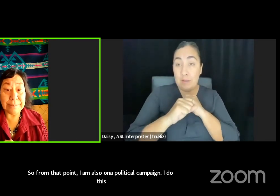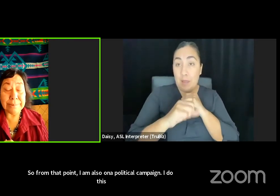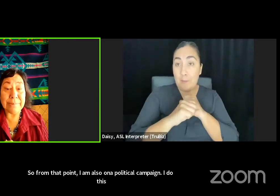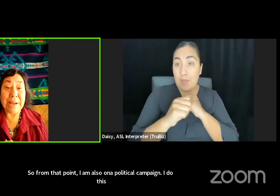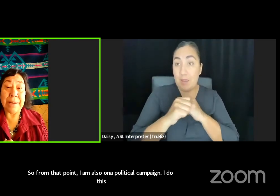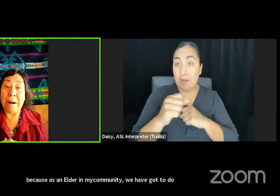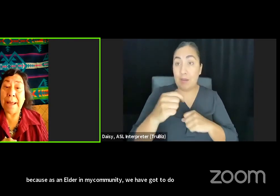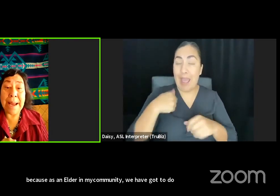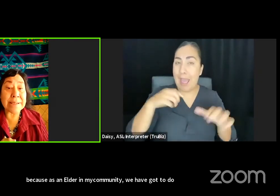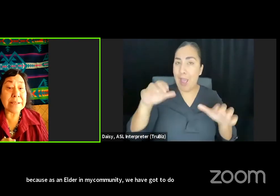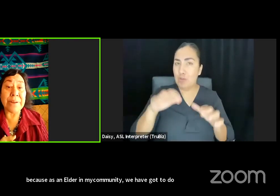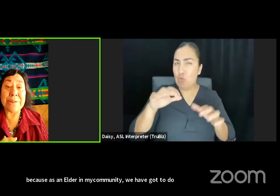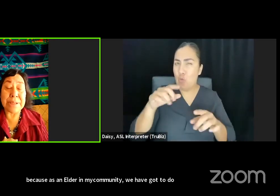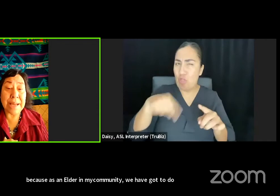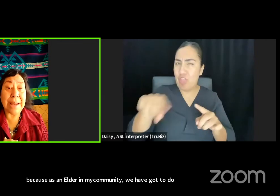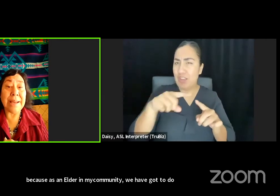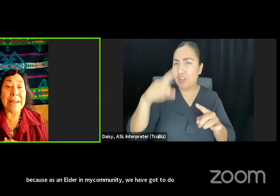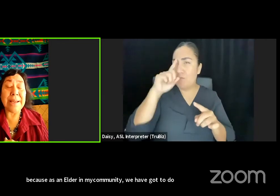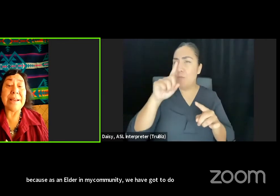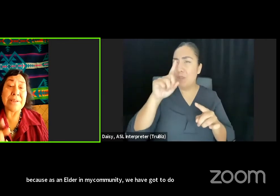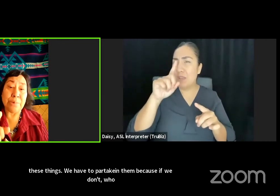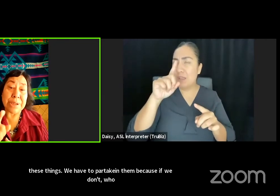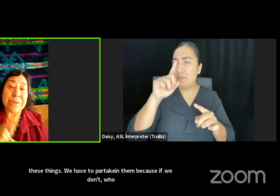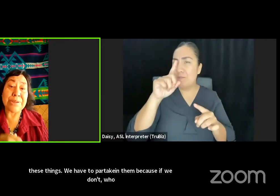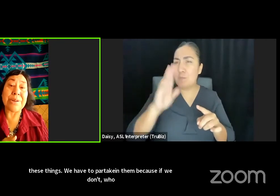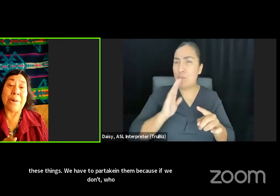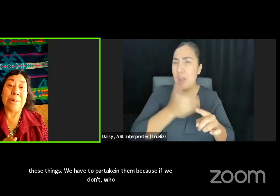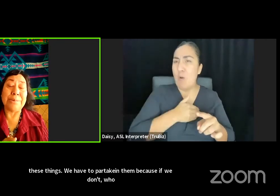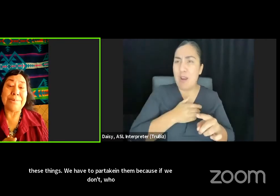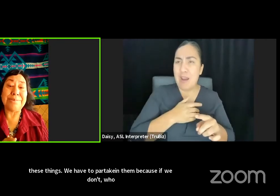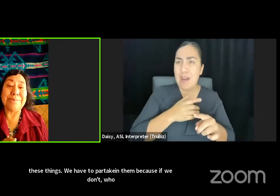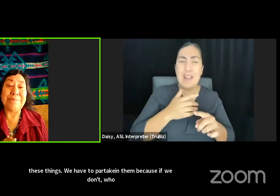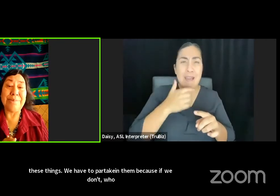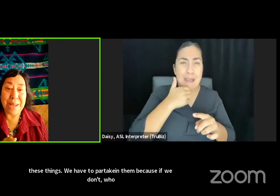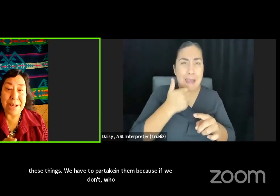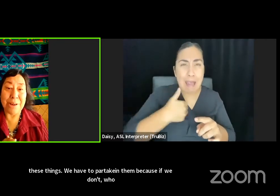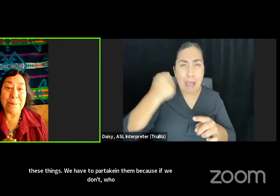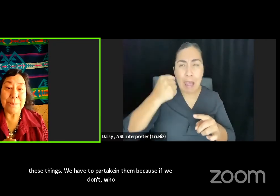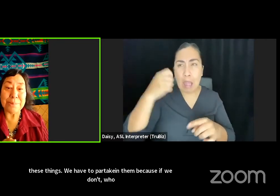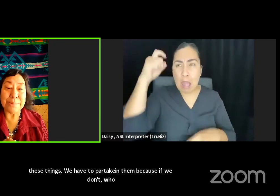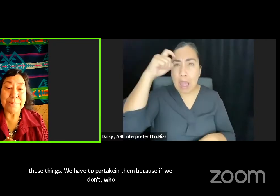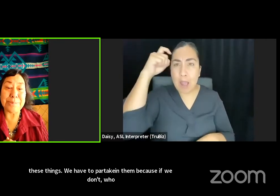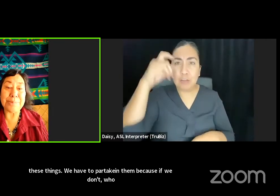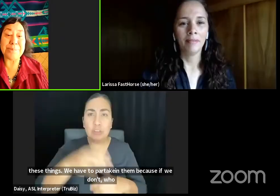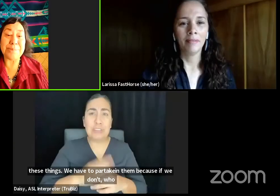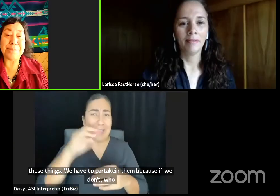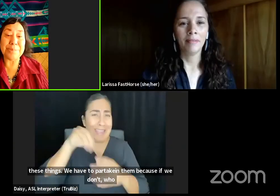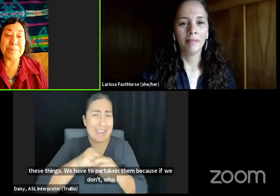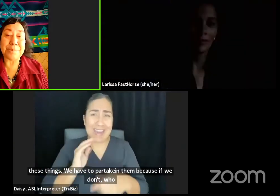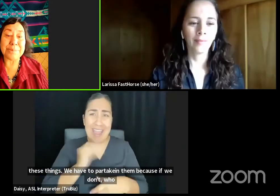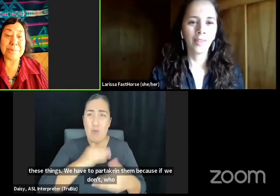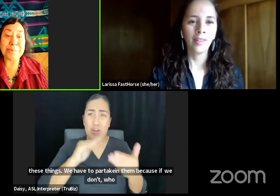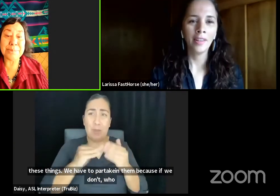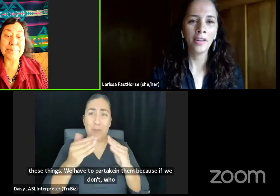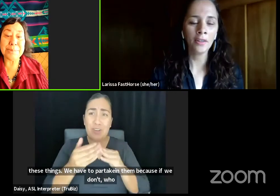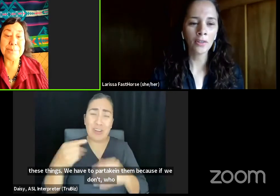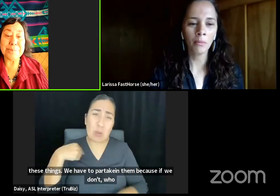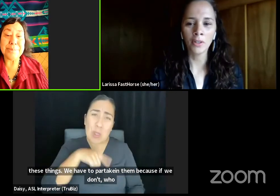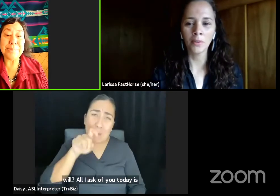will? And all I ask of you today is register to vote. Thank you.